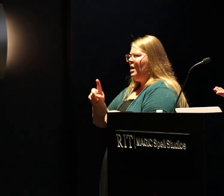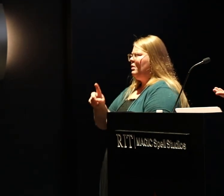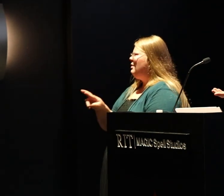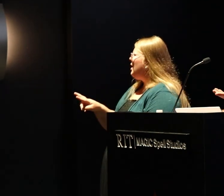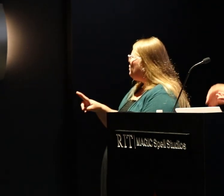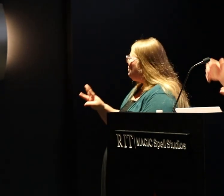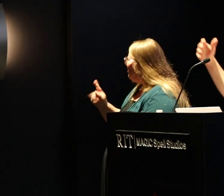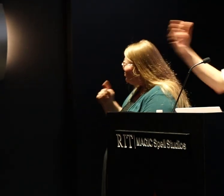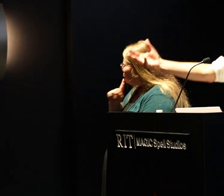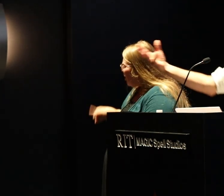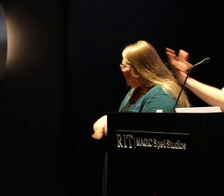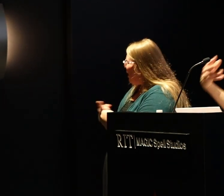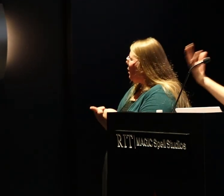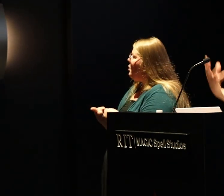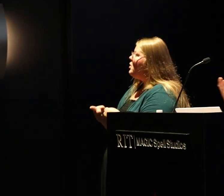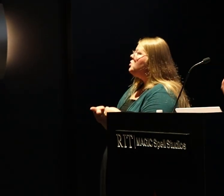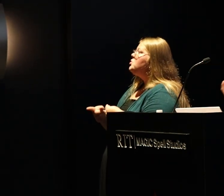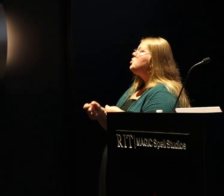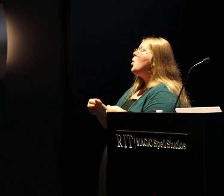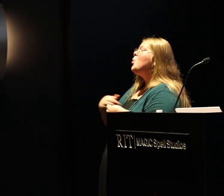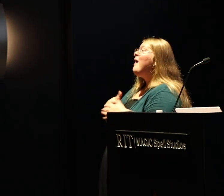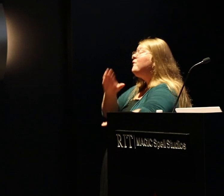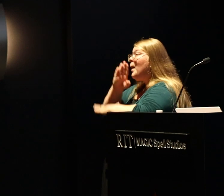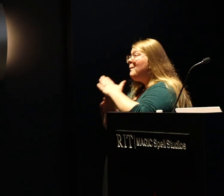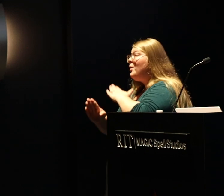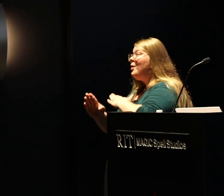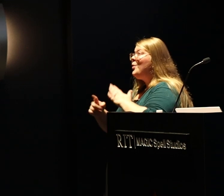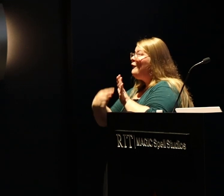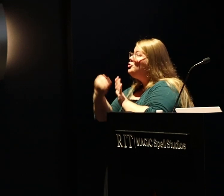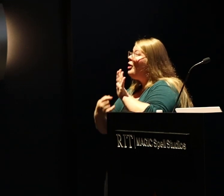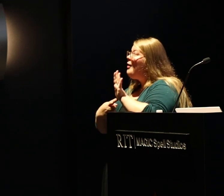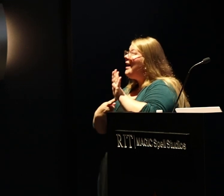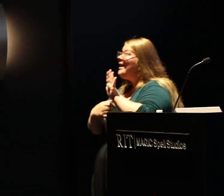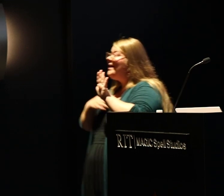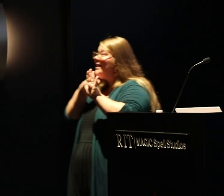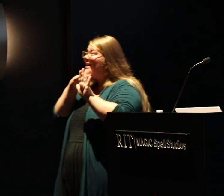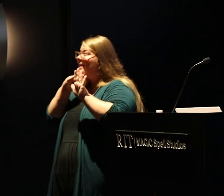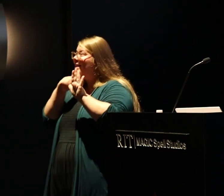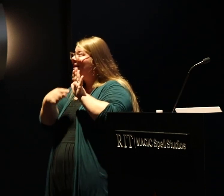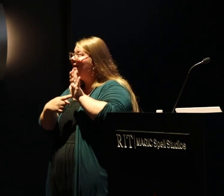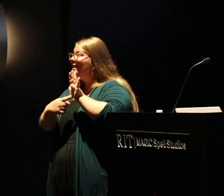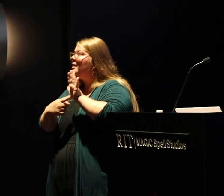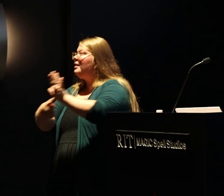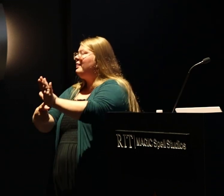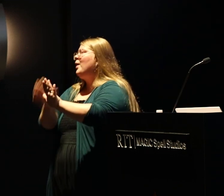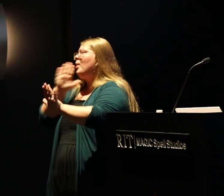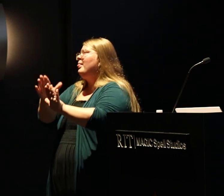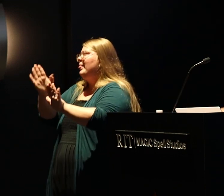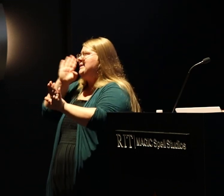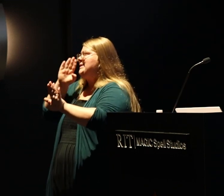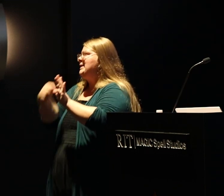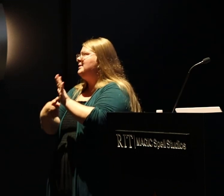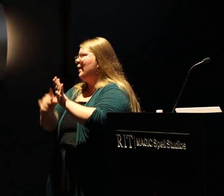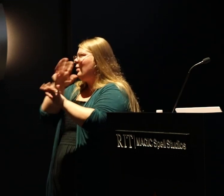drawing, and they'll see that sparkle in your eye from the humility, and you learn how to listen to them. It helps also to be.